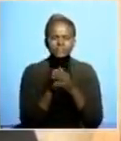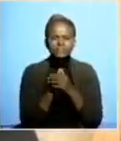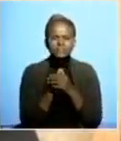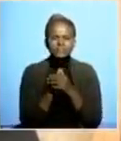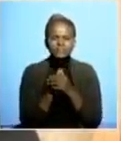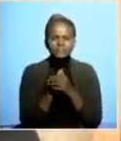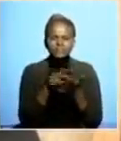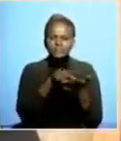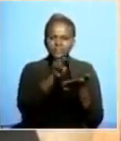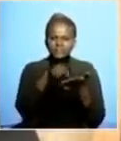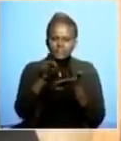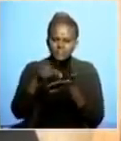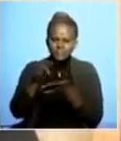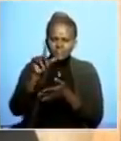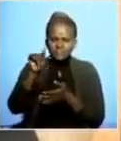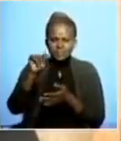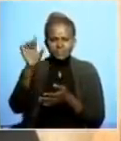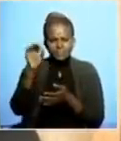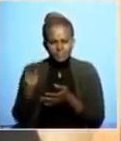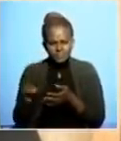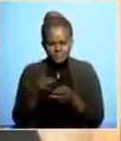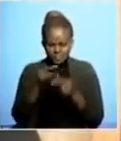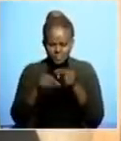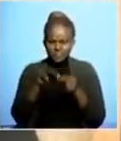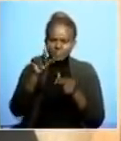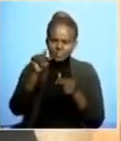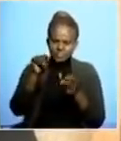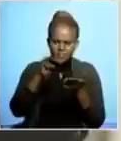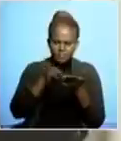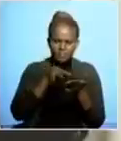down payment 20%, it means $20 million.